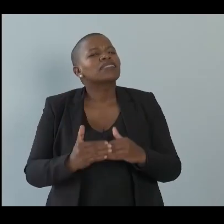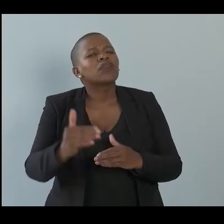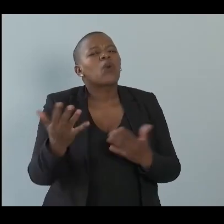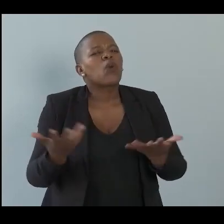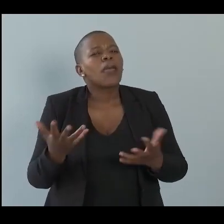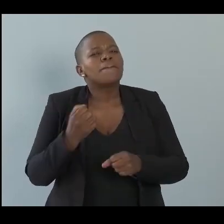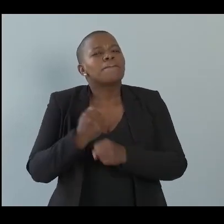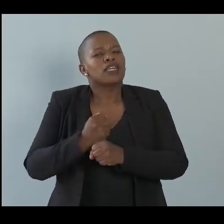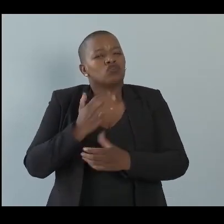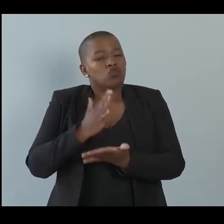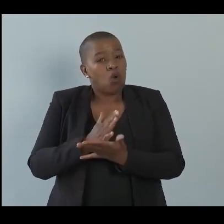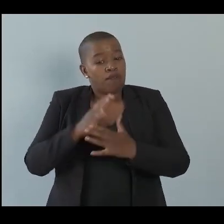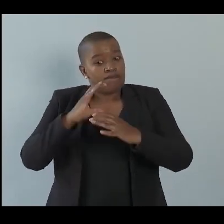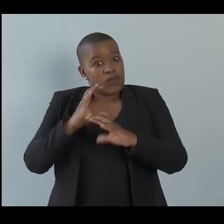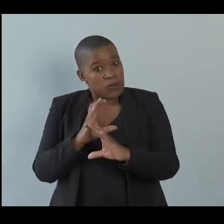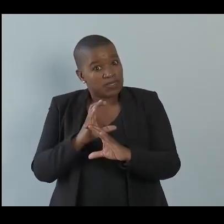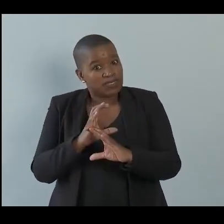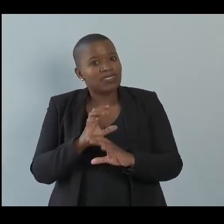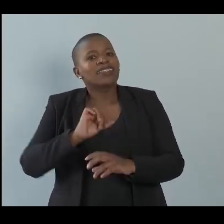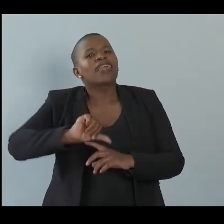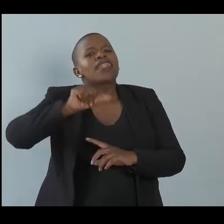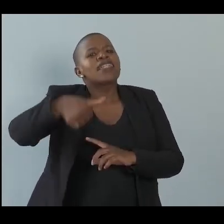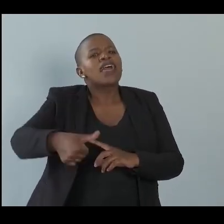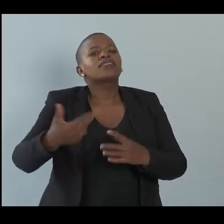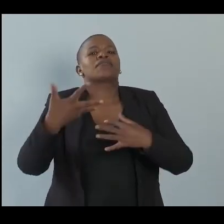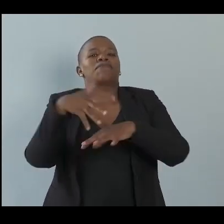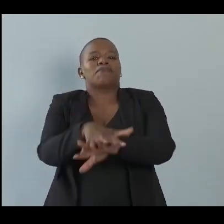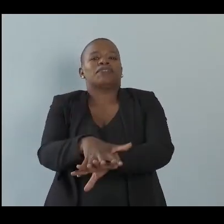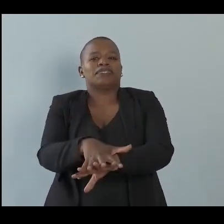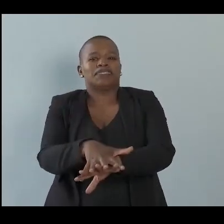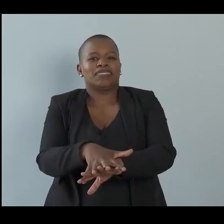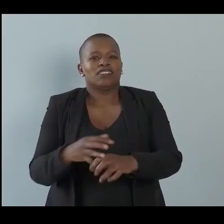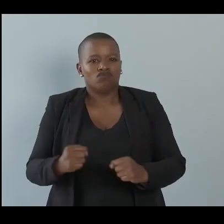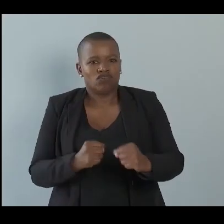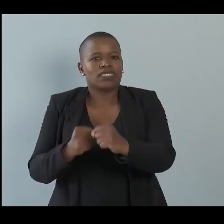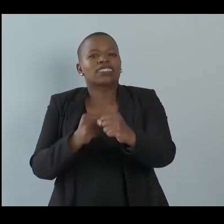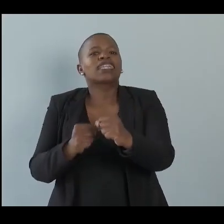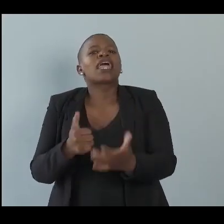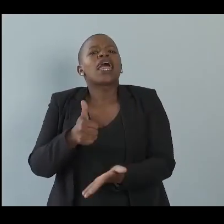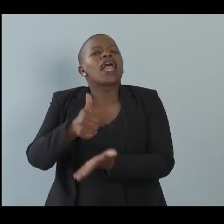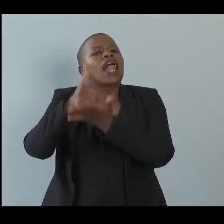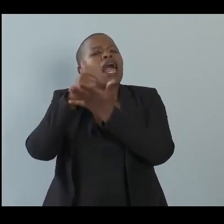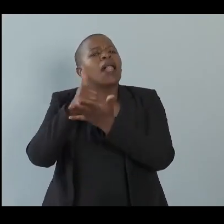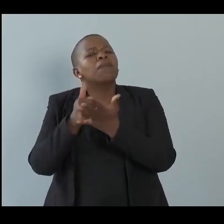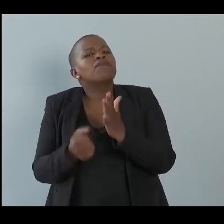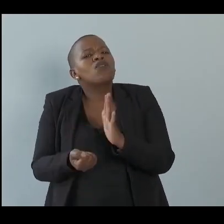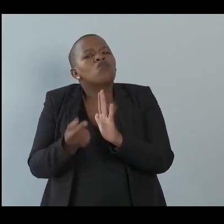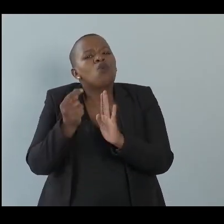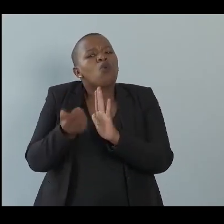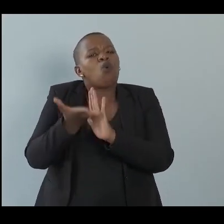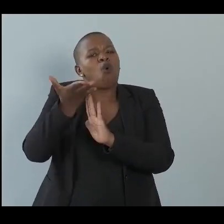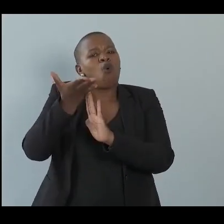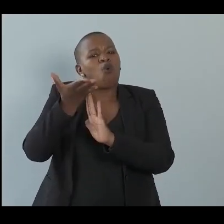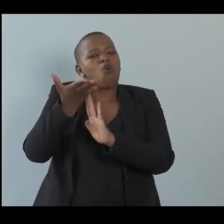focused business now, making sure that we execute on those profit improvement strategies, continue to drive growth in some of our bigger engines, fintech, health tech, the